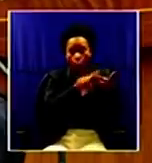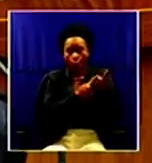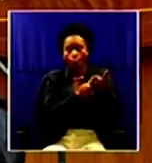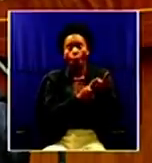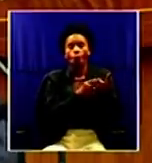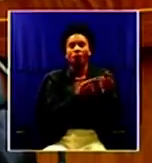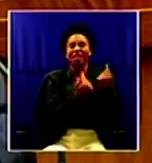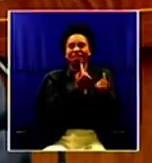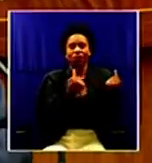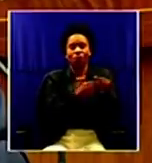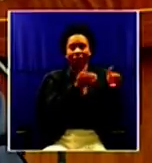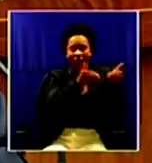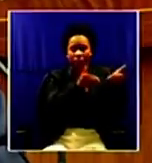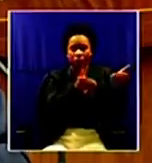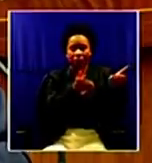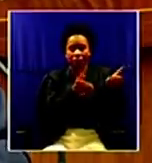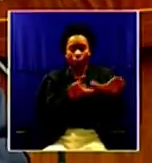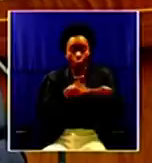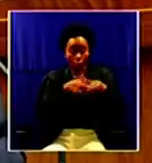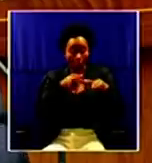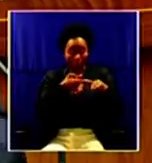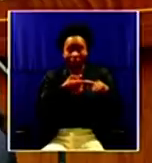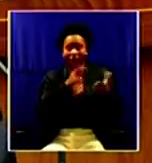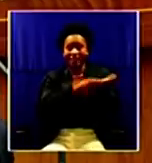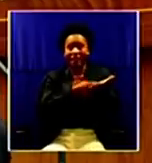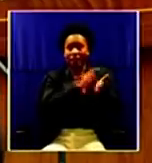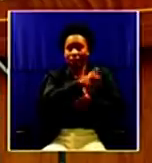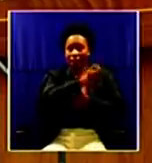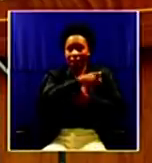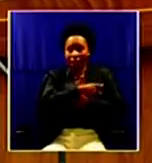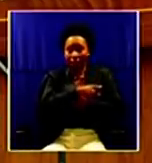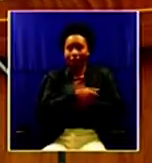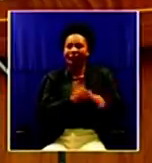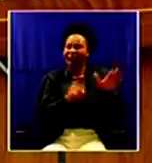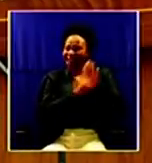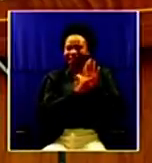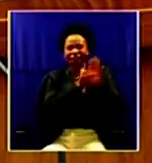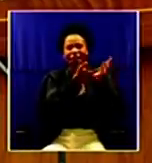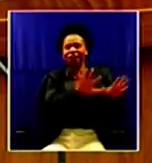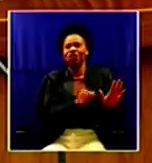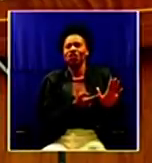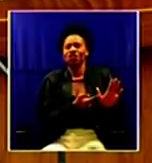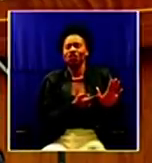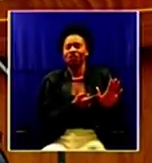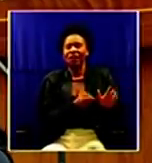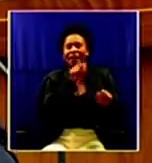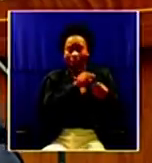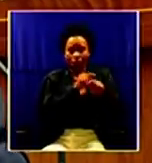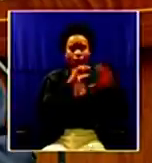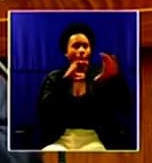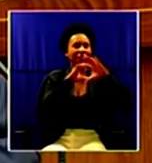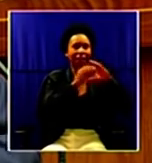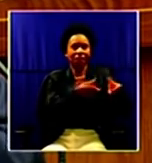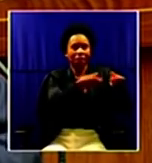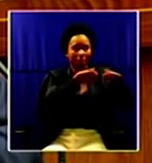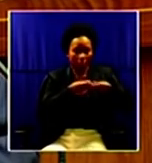This first group of taxpayers have already been identified and will receive communication